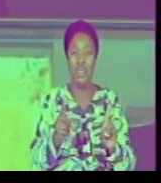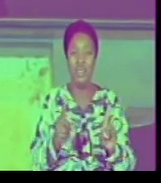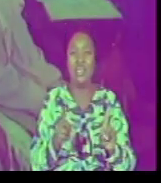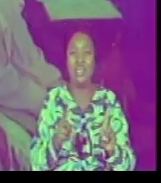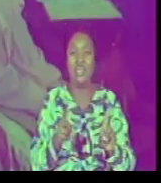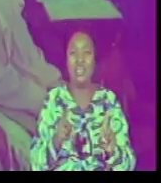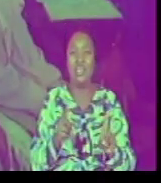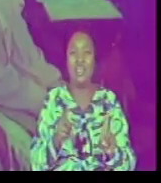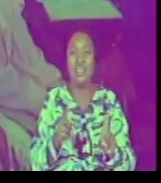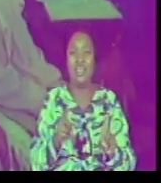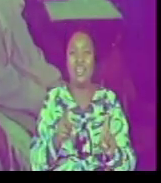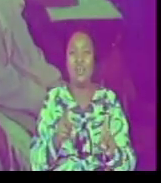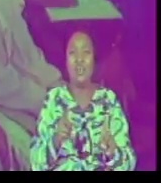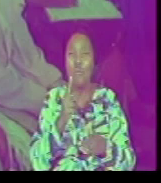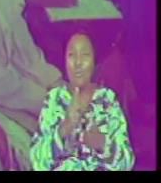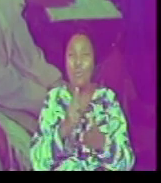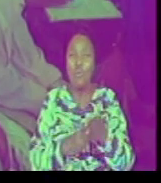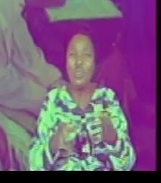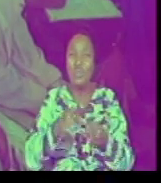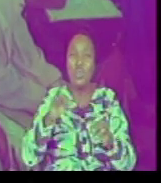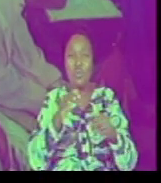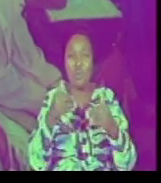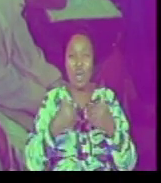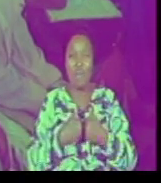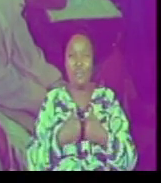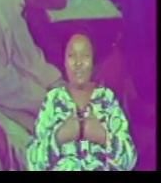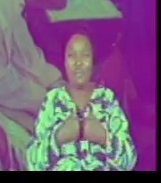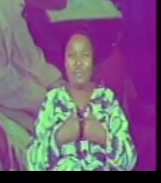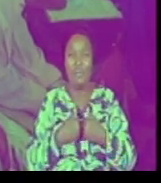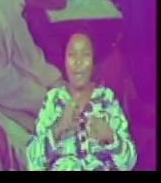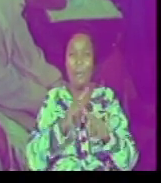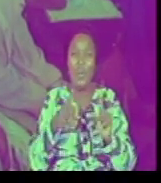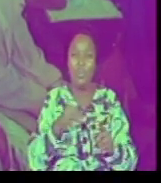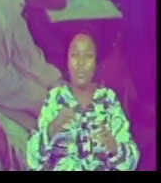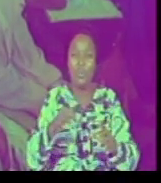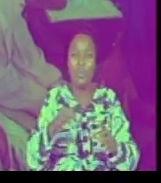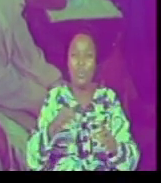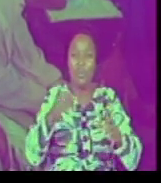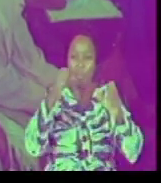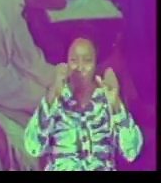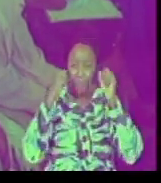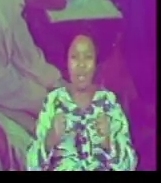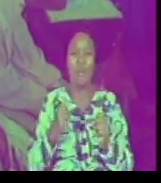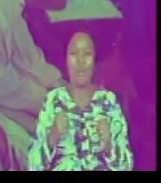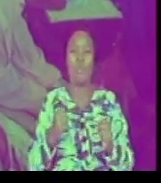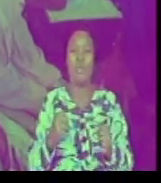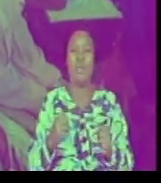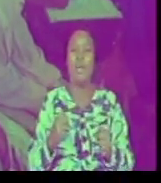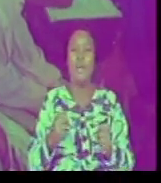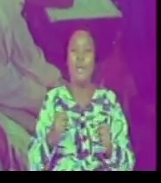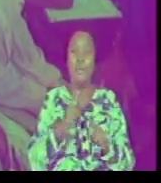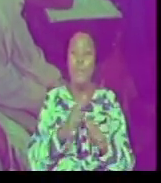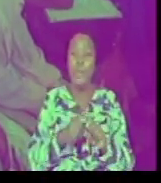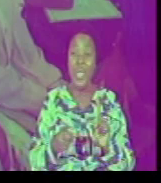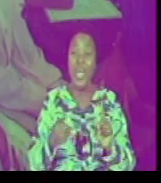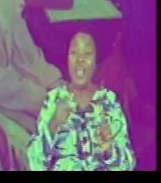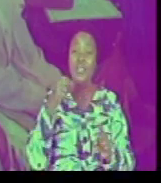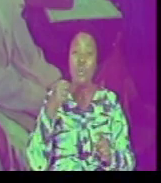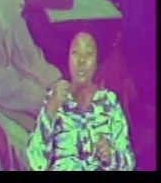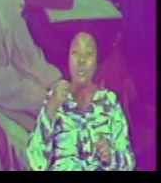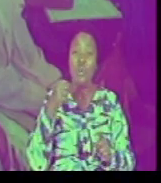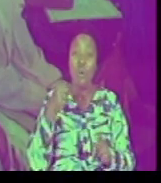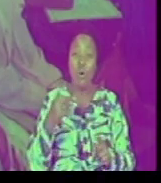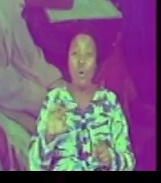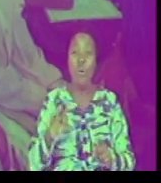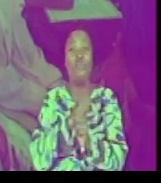what spirit do you have? But of power, but of love,